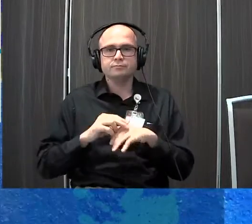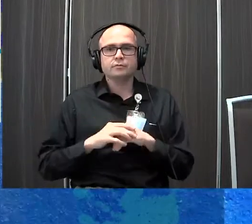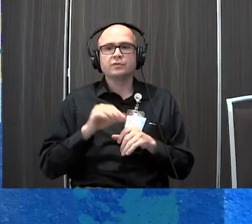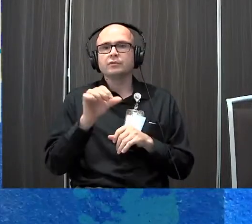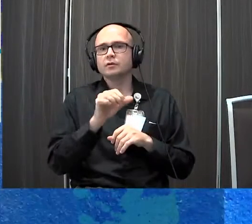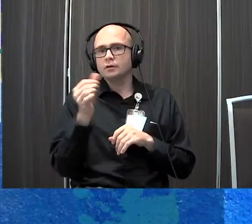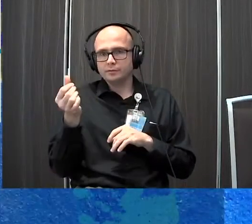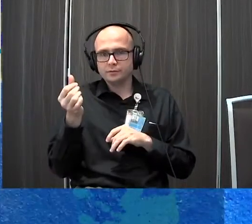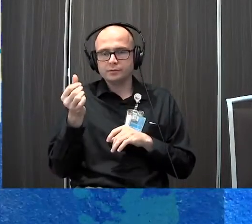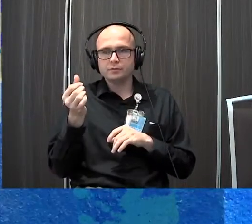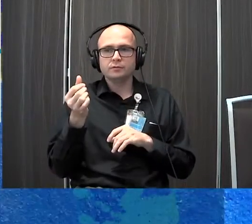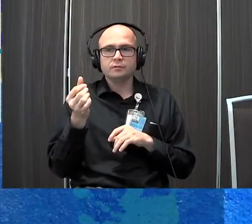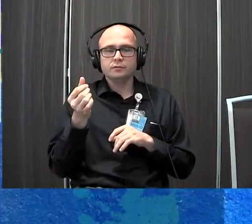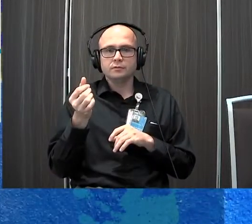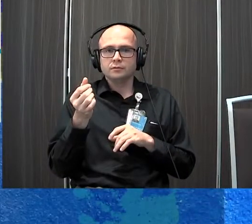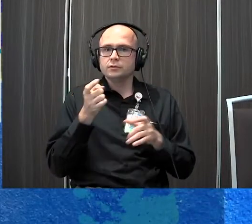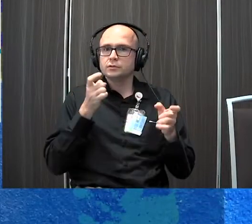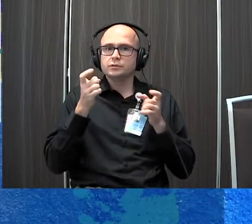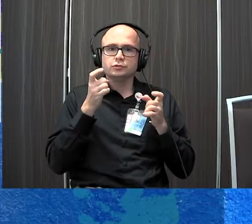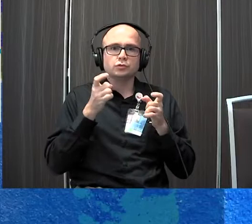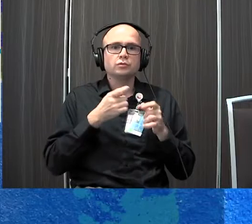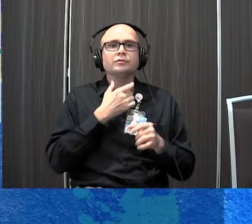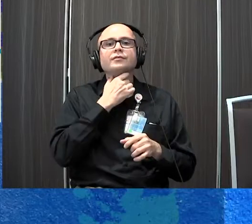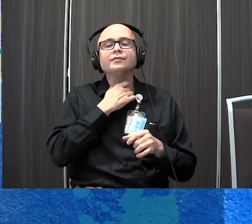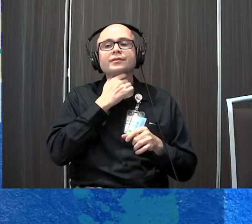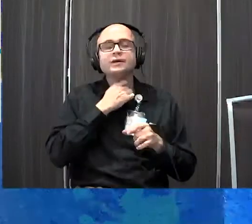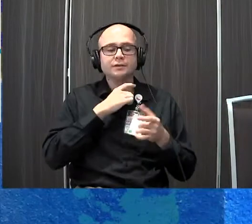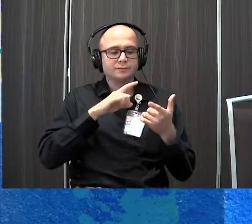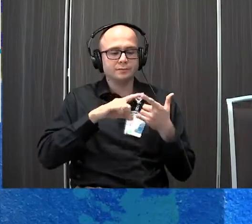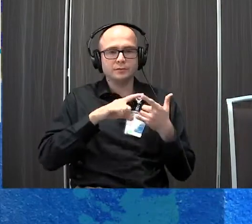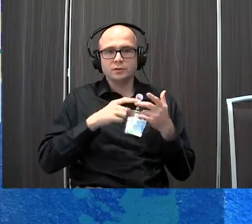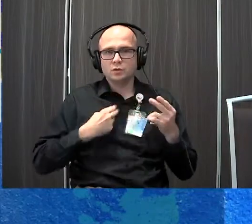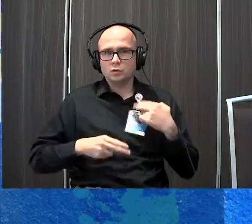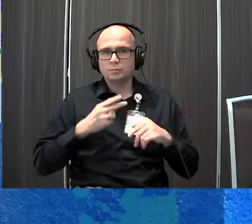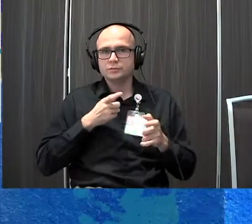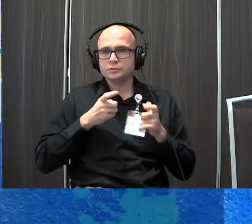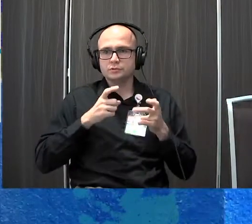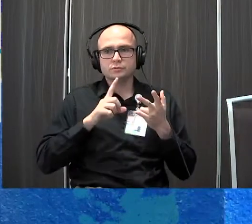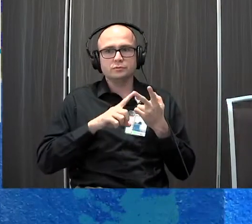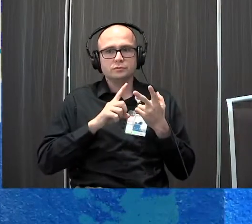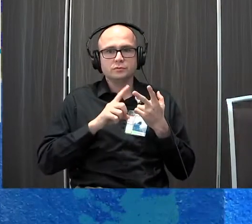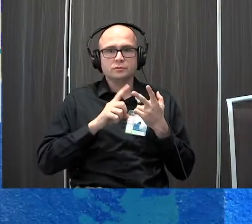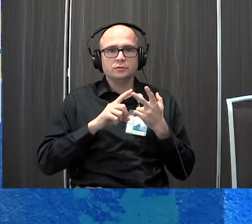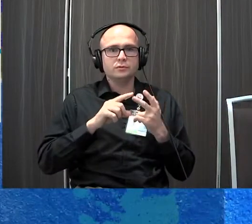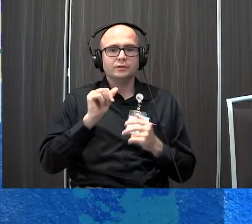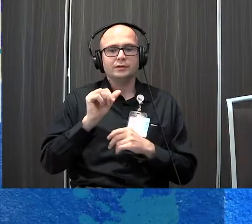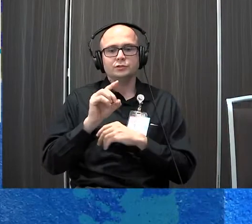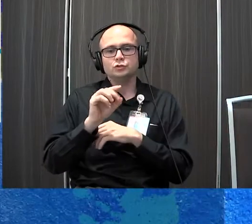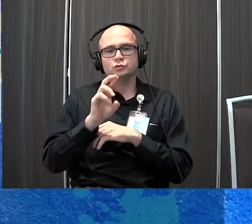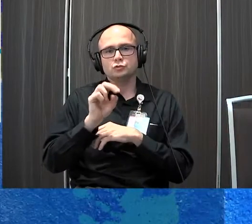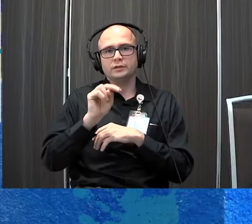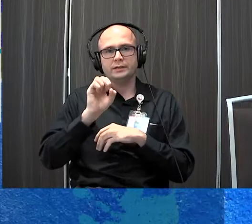other hormones too. There are hormones that control the thyroid gland and hormones that control the adrenal gland.